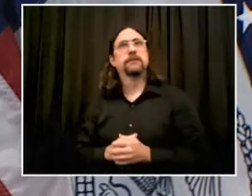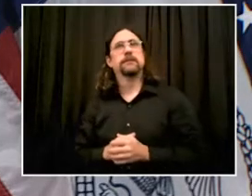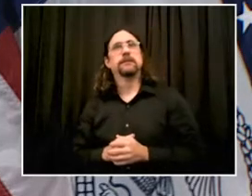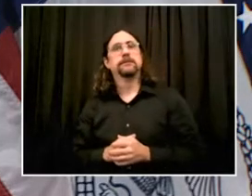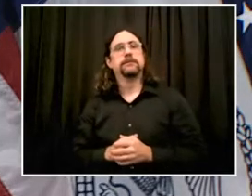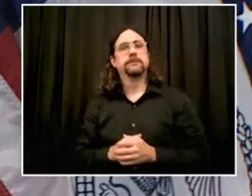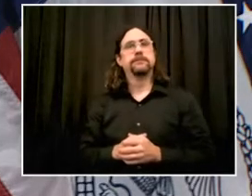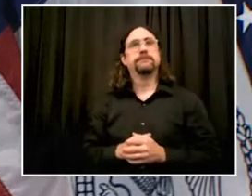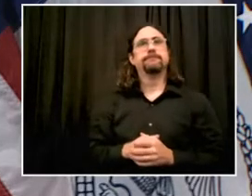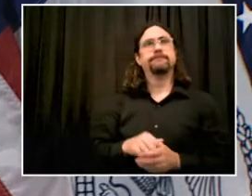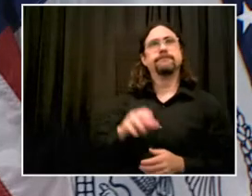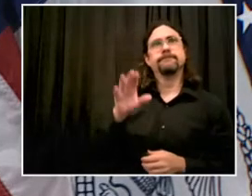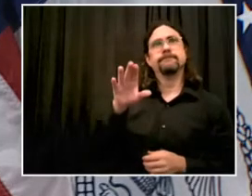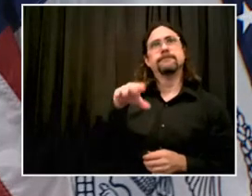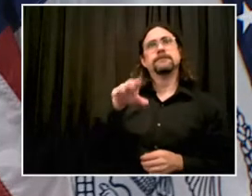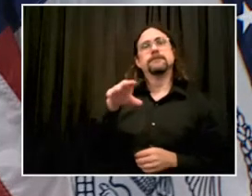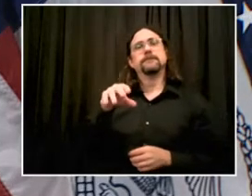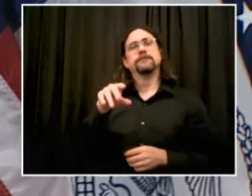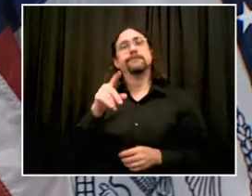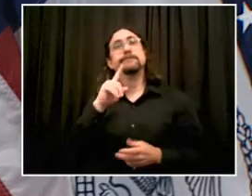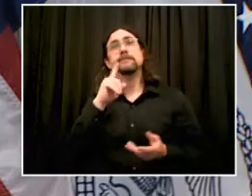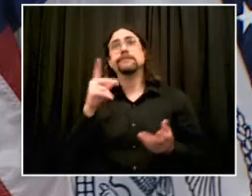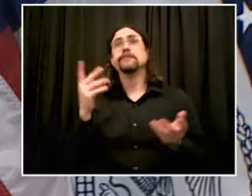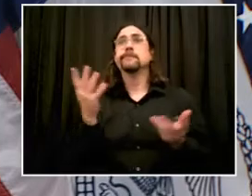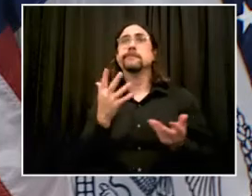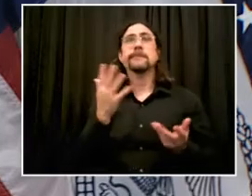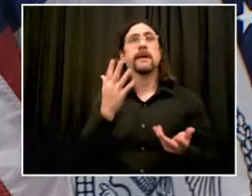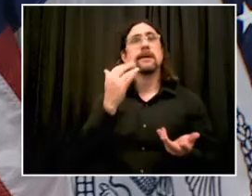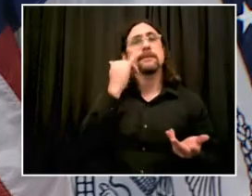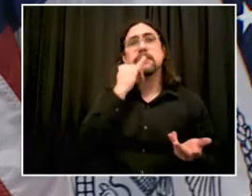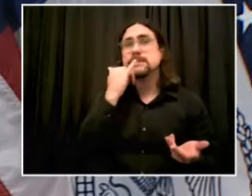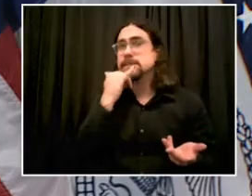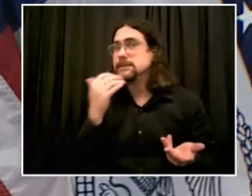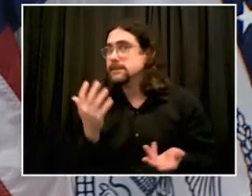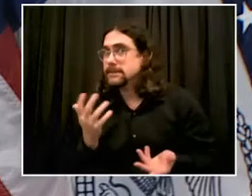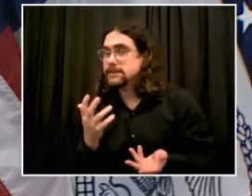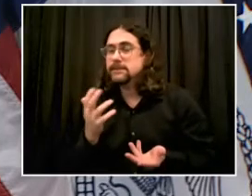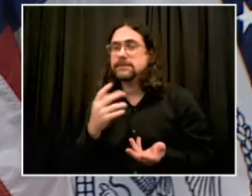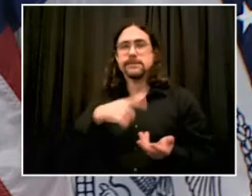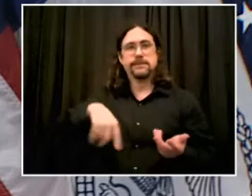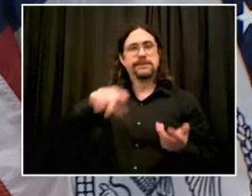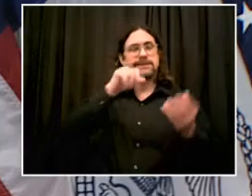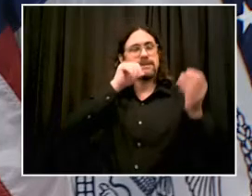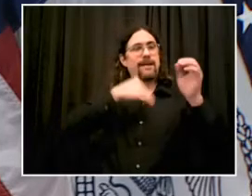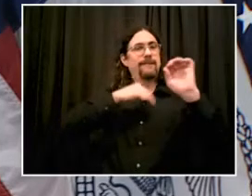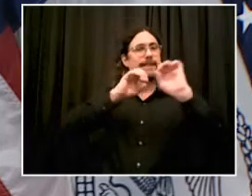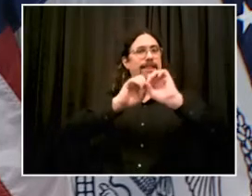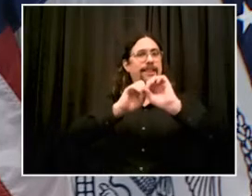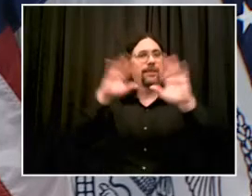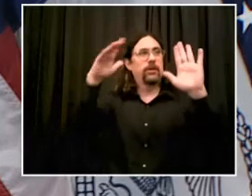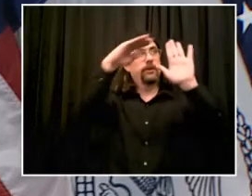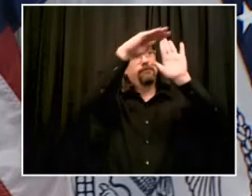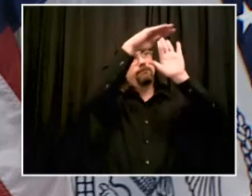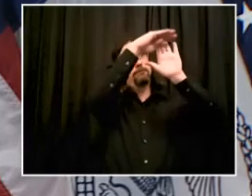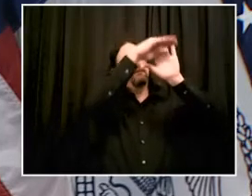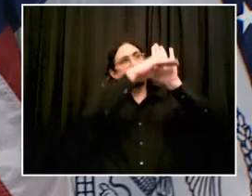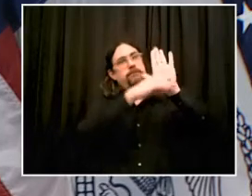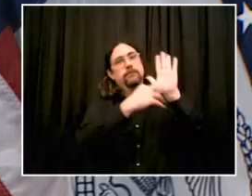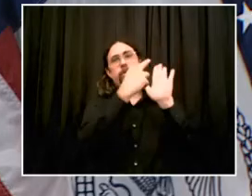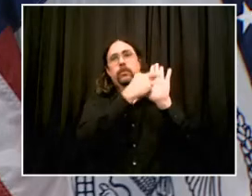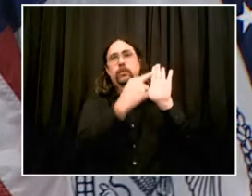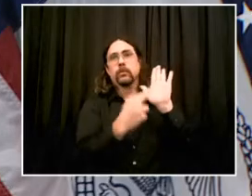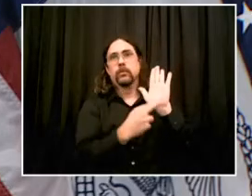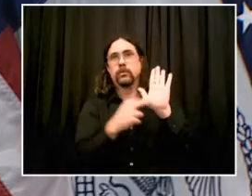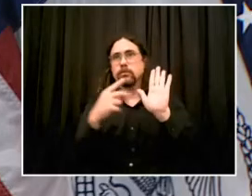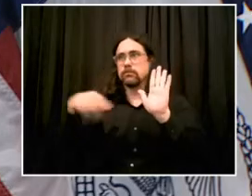that is for economic reasons. Look, if someone is getting a steady paycheck and they can afford the rent, they're not paying the rent, that's one thing.